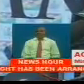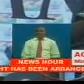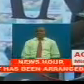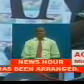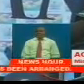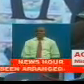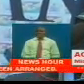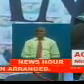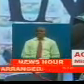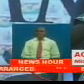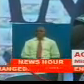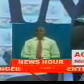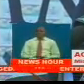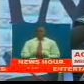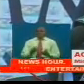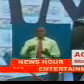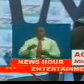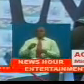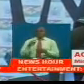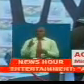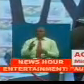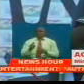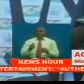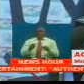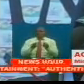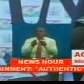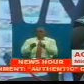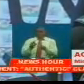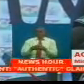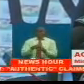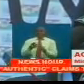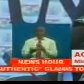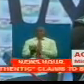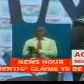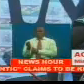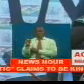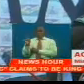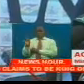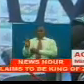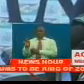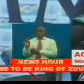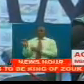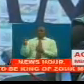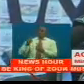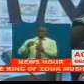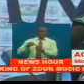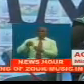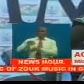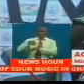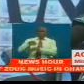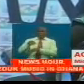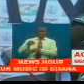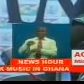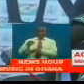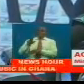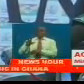capacity. We run one unit from 8 a.m. and up to three units for